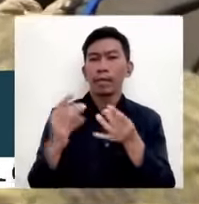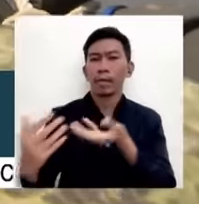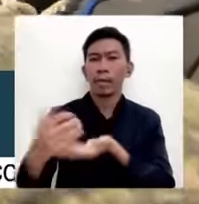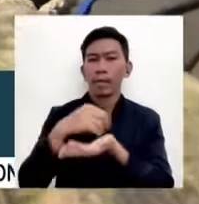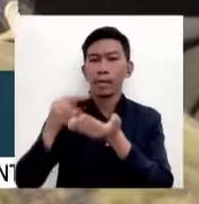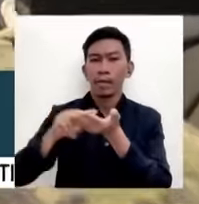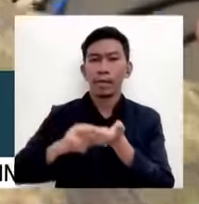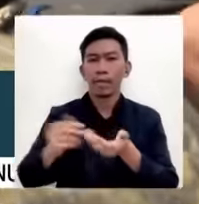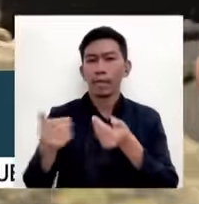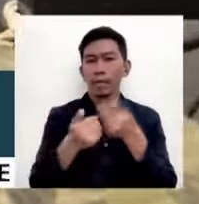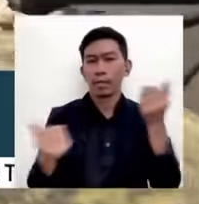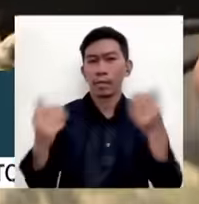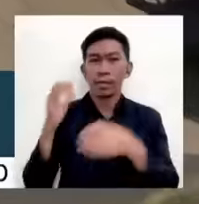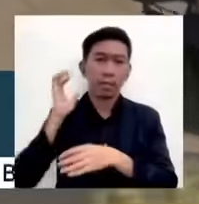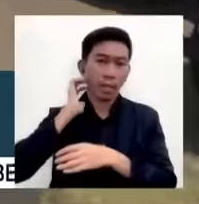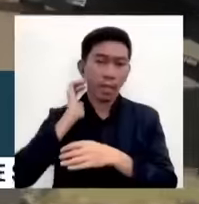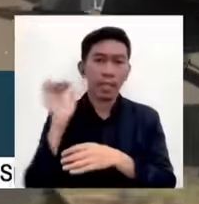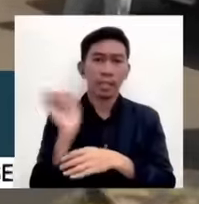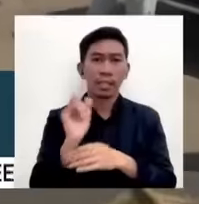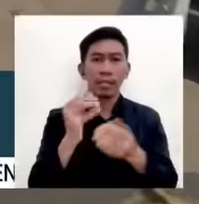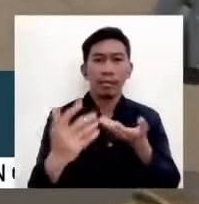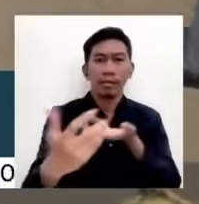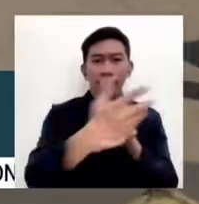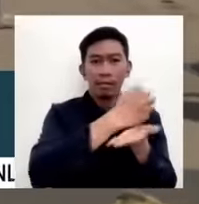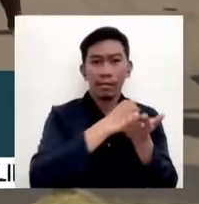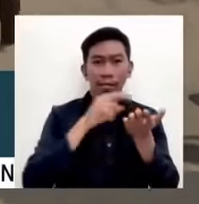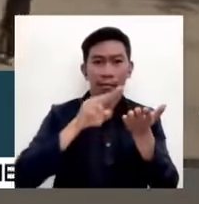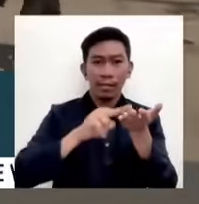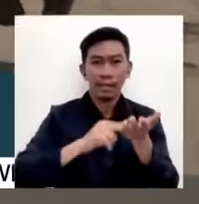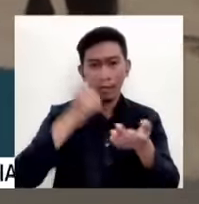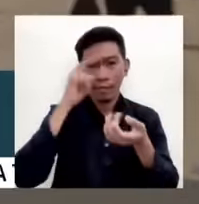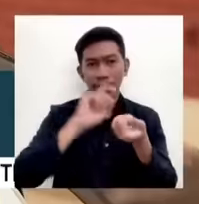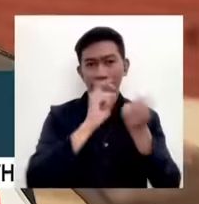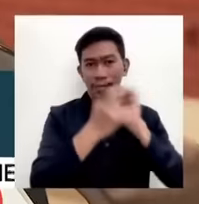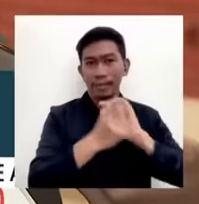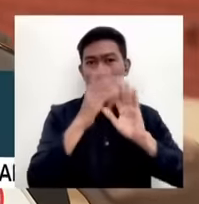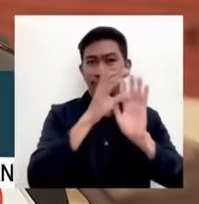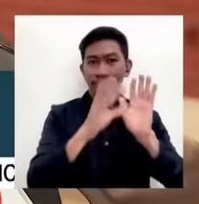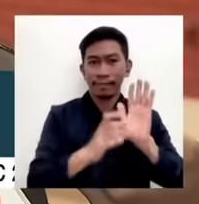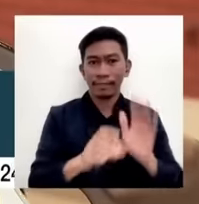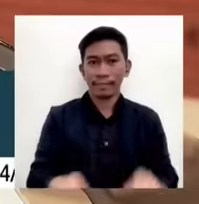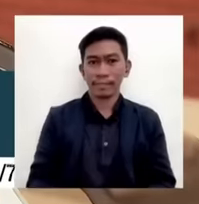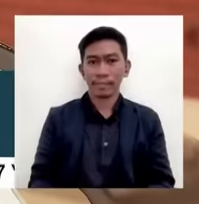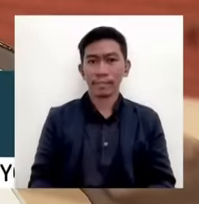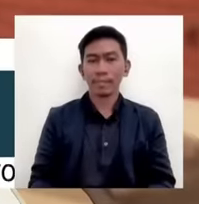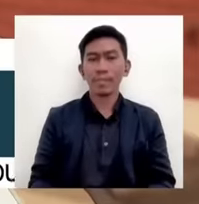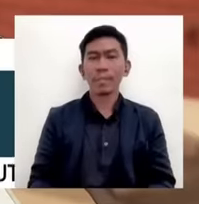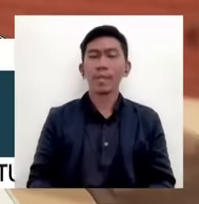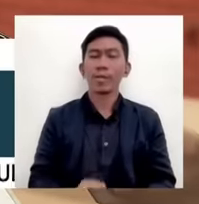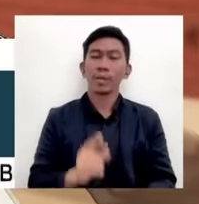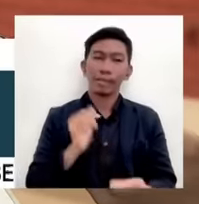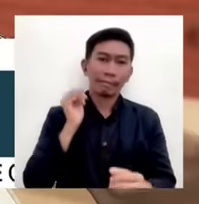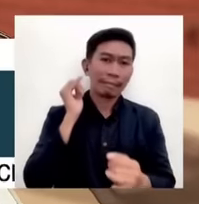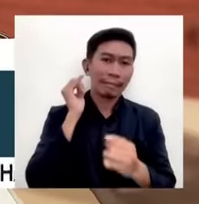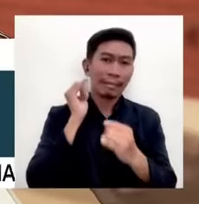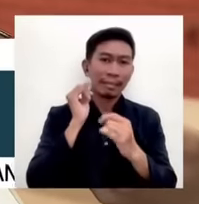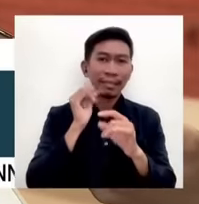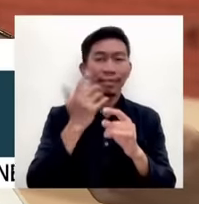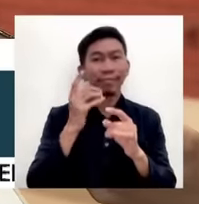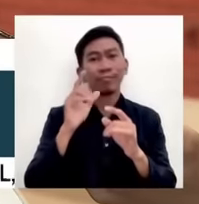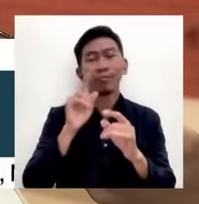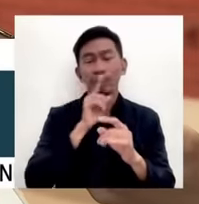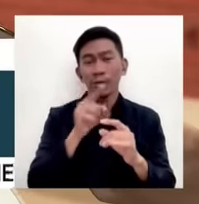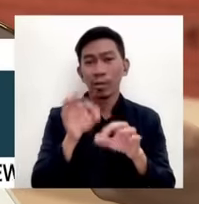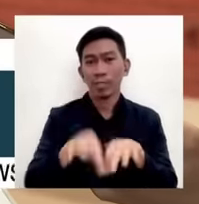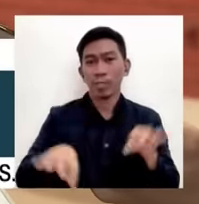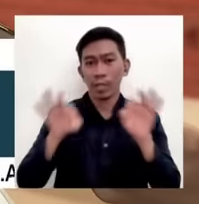Mindanao in the same way as signatures are gathered for charter change. Sa bandang huli po kasi ang susundin nating lahat, kahit ang COMELEC, ay ang